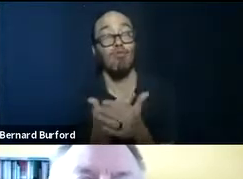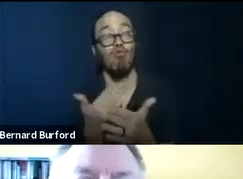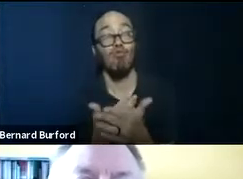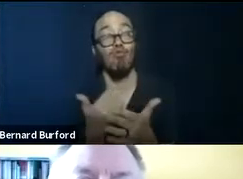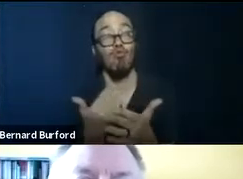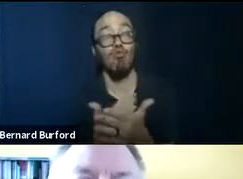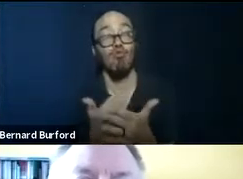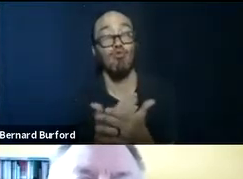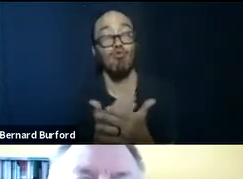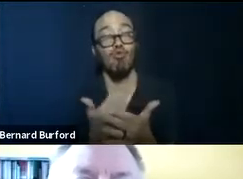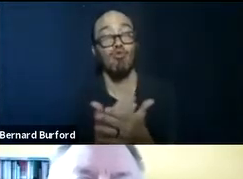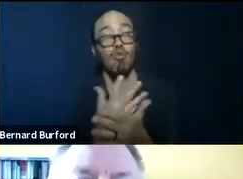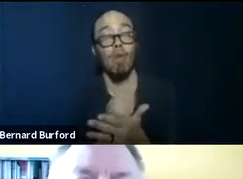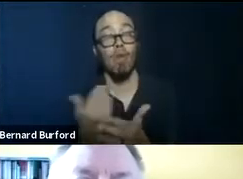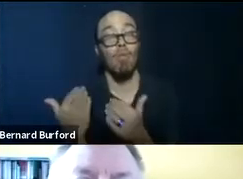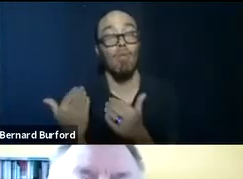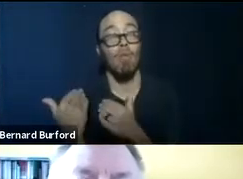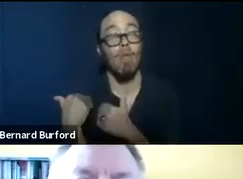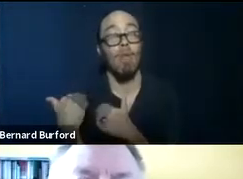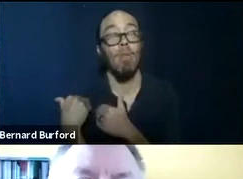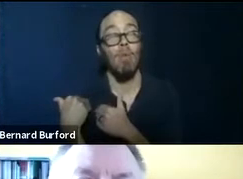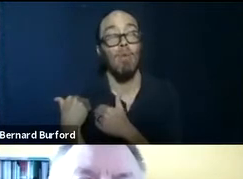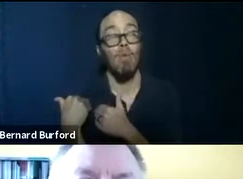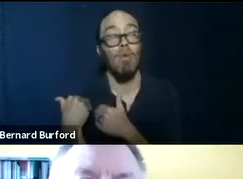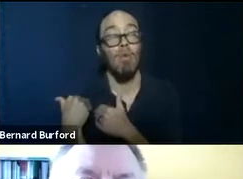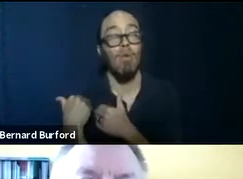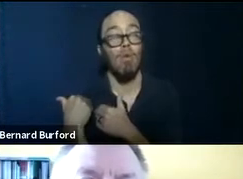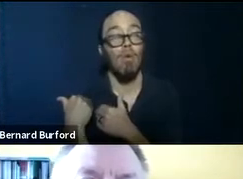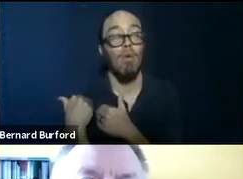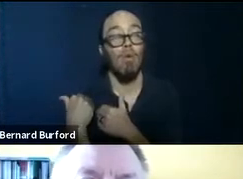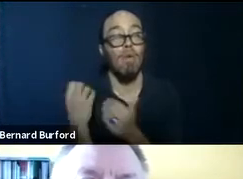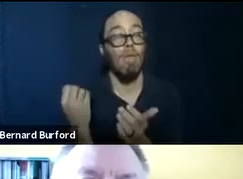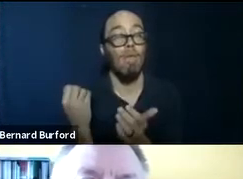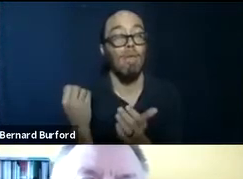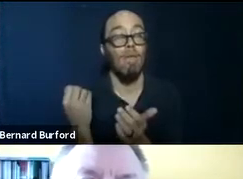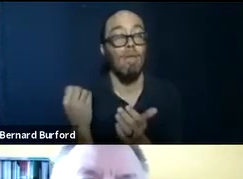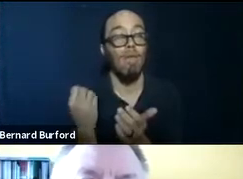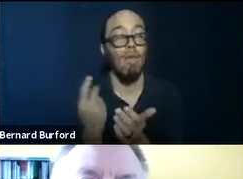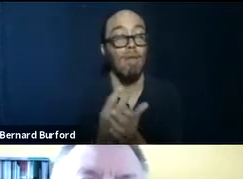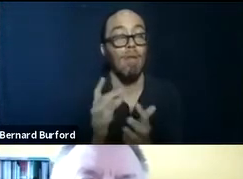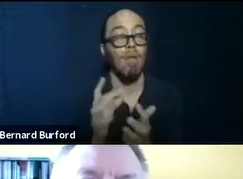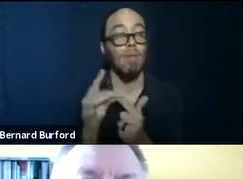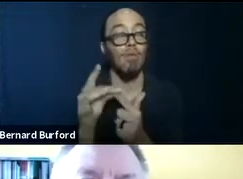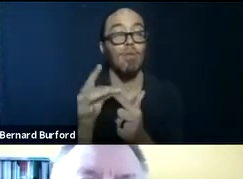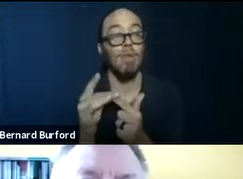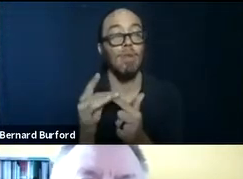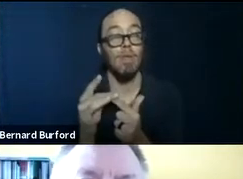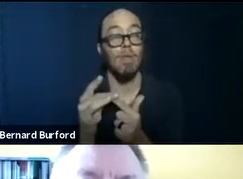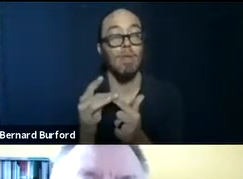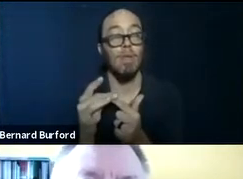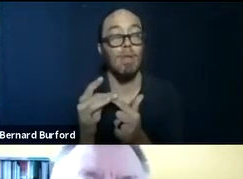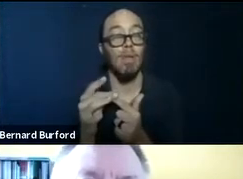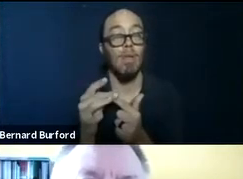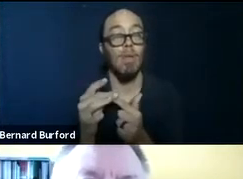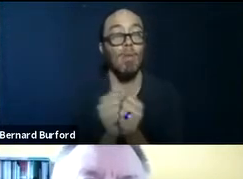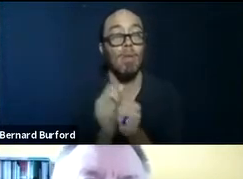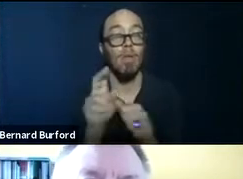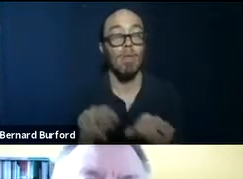and the reliable of the reliable information, especially when dealing with national crisis.